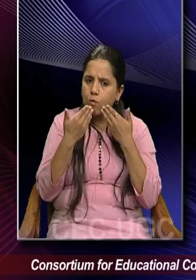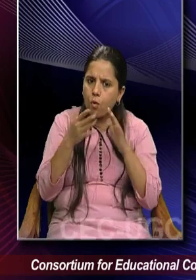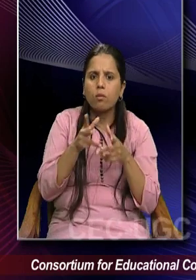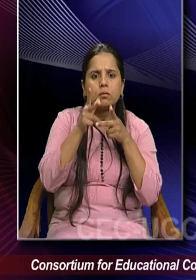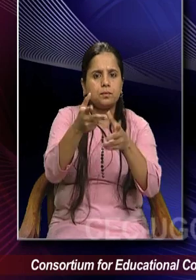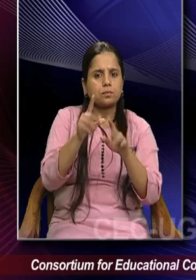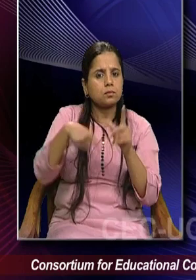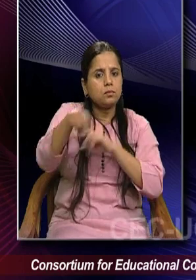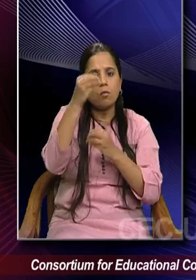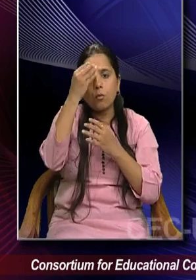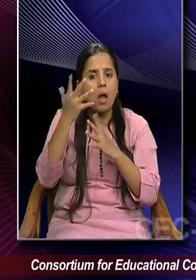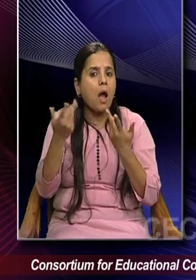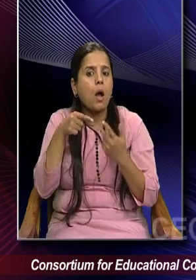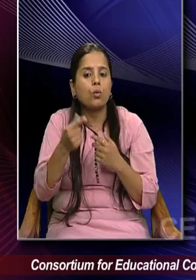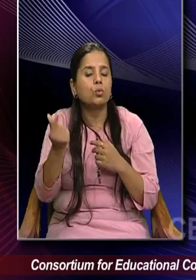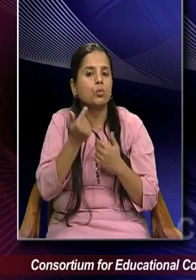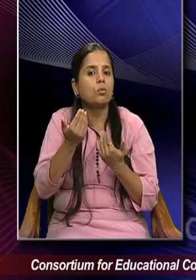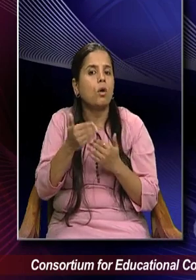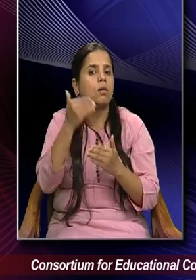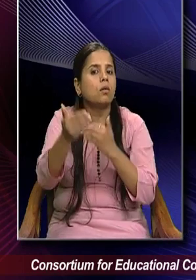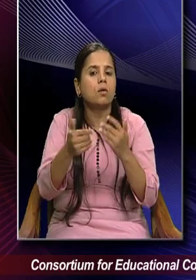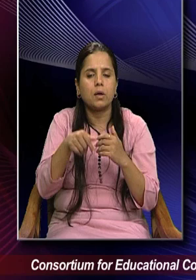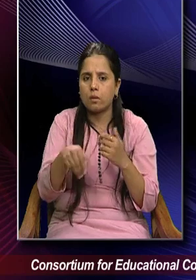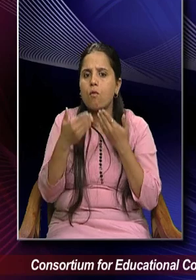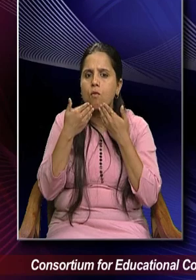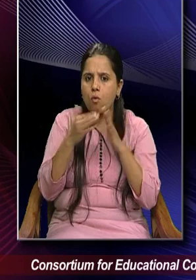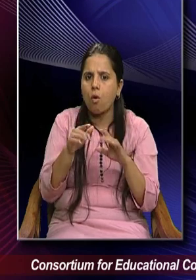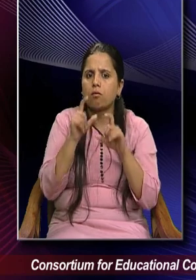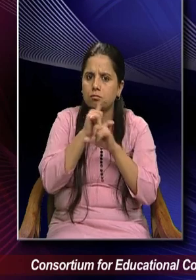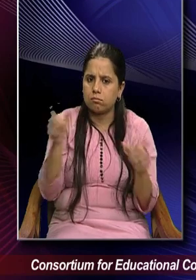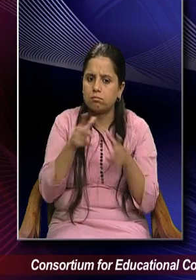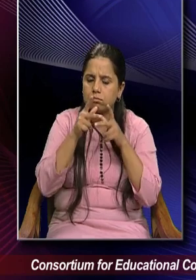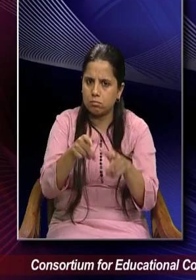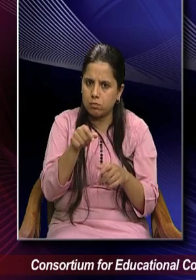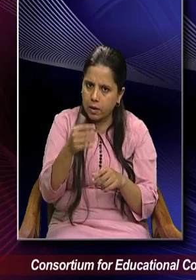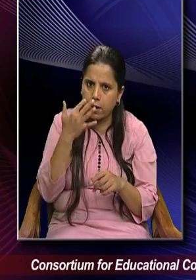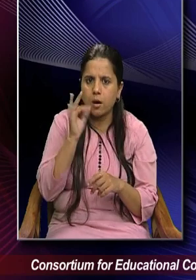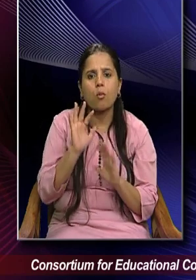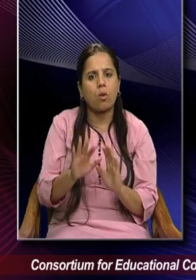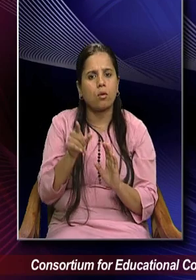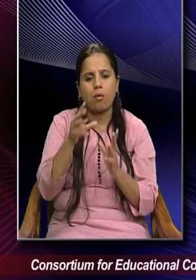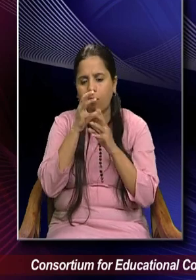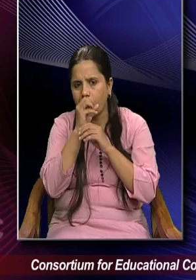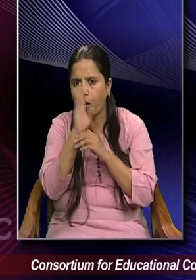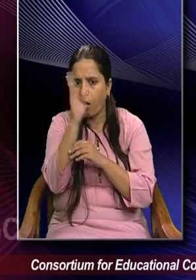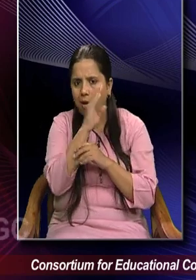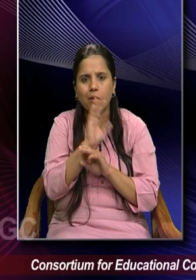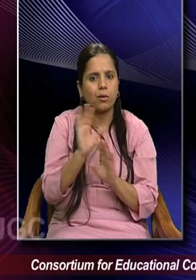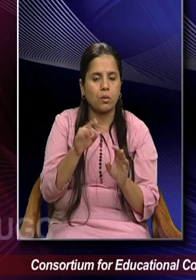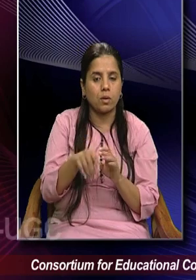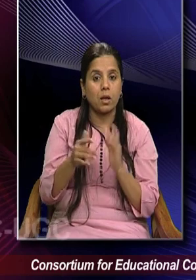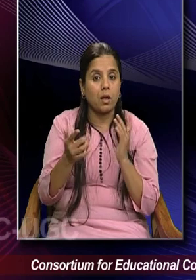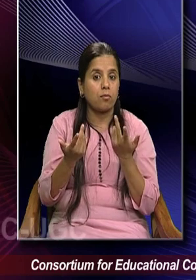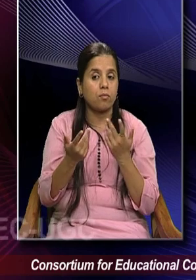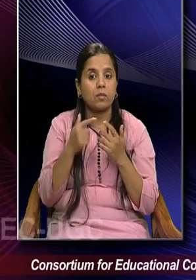how the information will be used. So, transparency is another important aspect. Interviewing